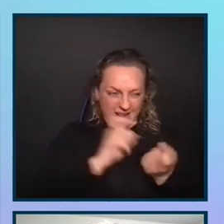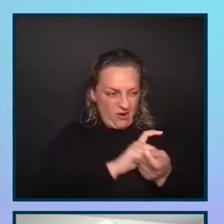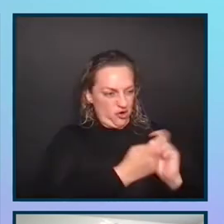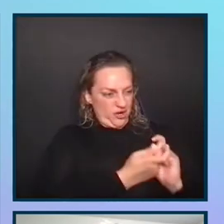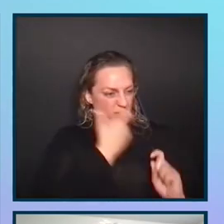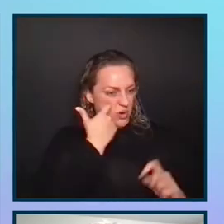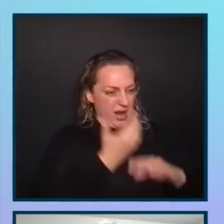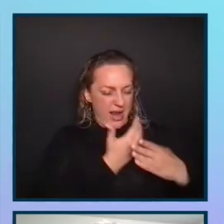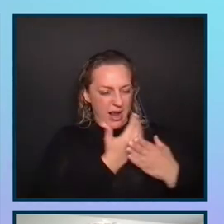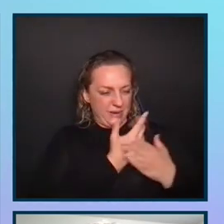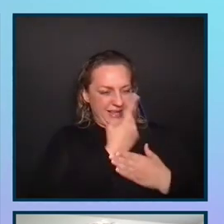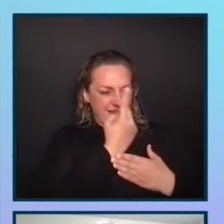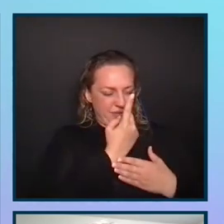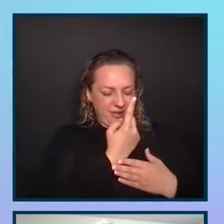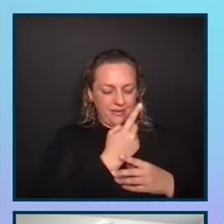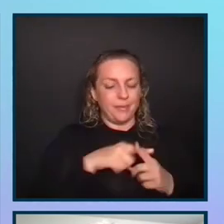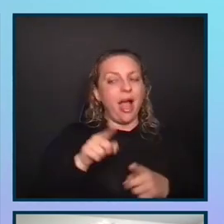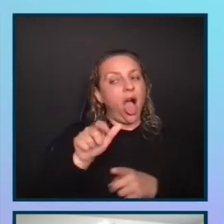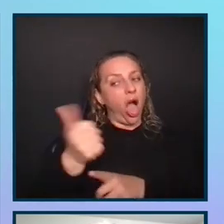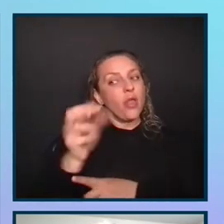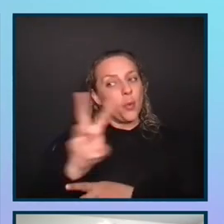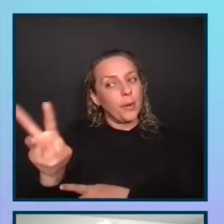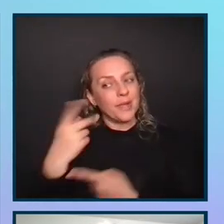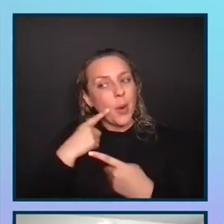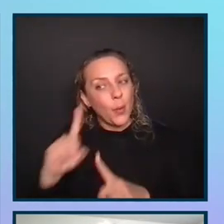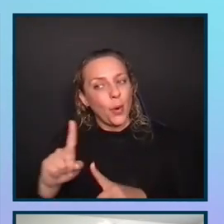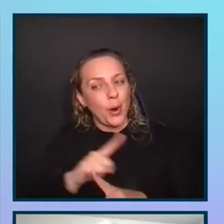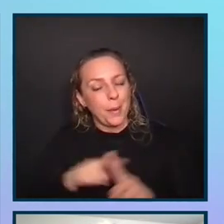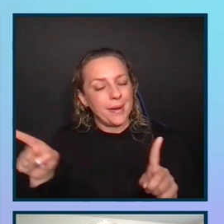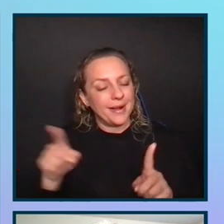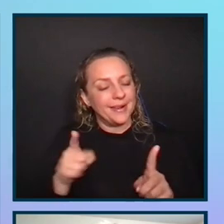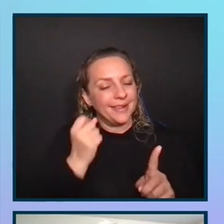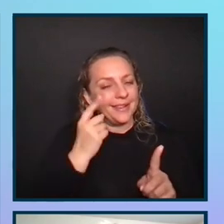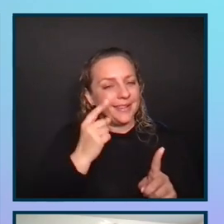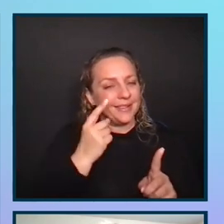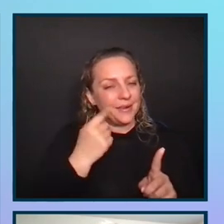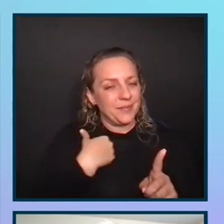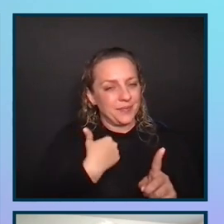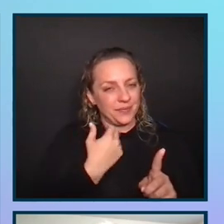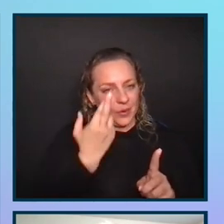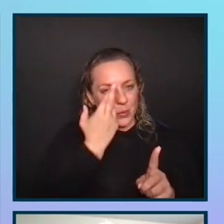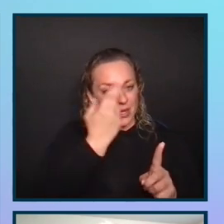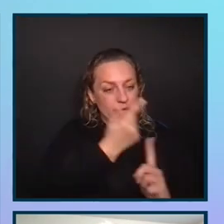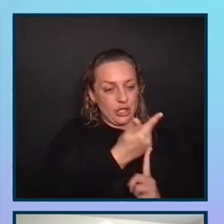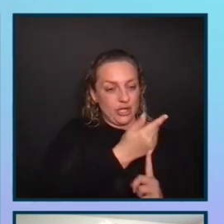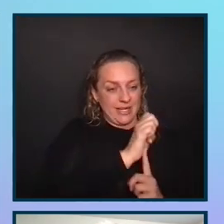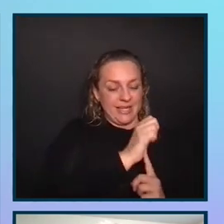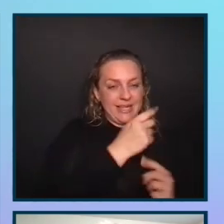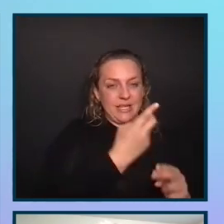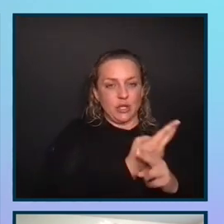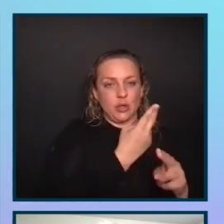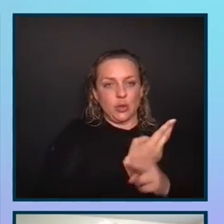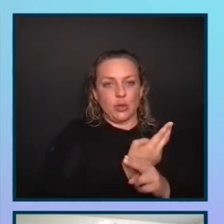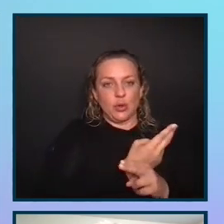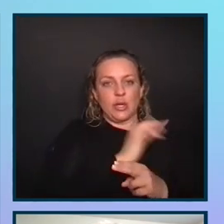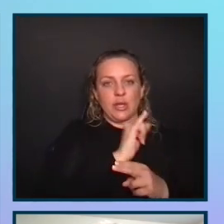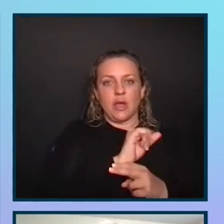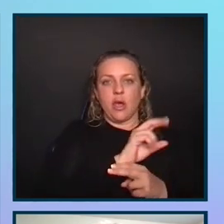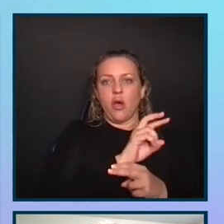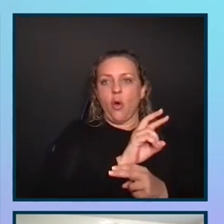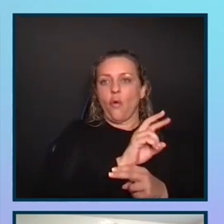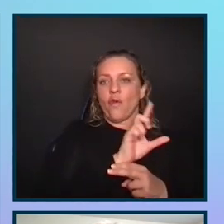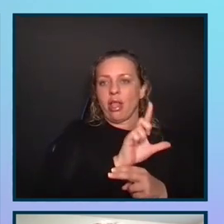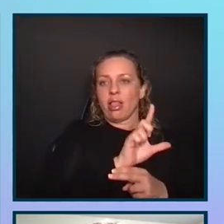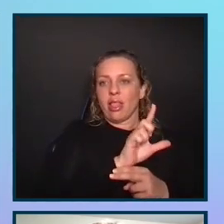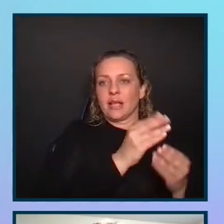update, and it worked fine. I know that GE is using the overlay solution